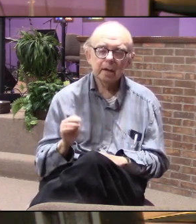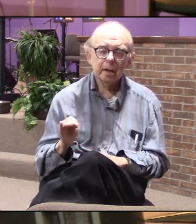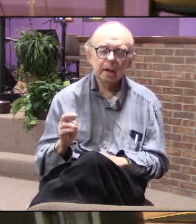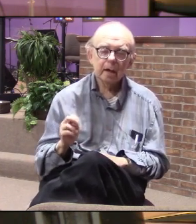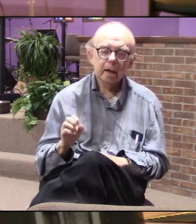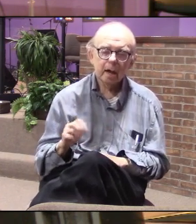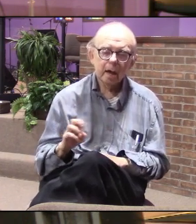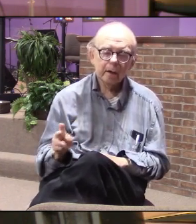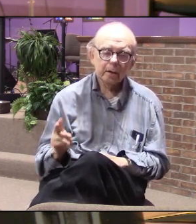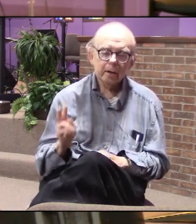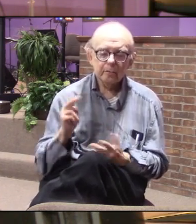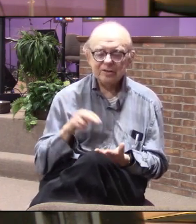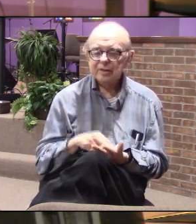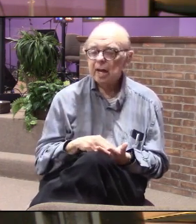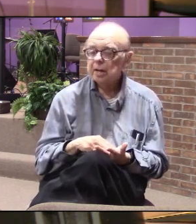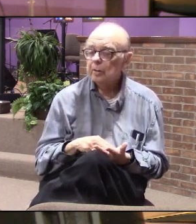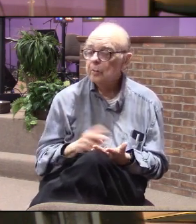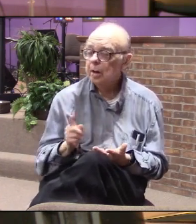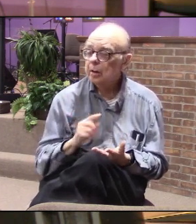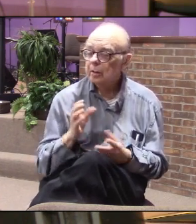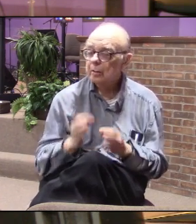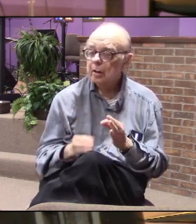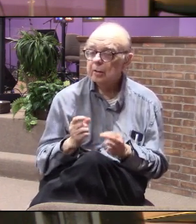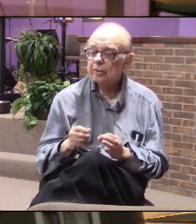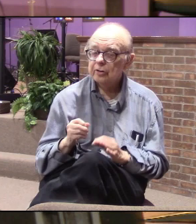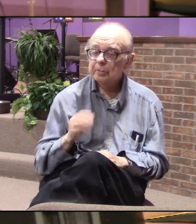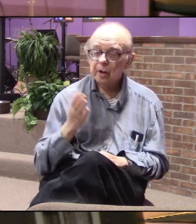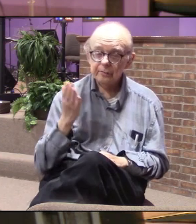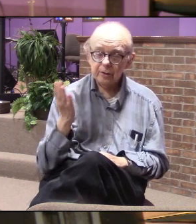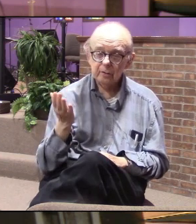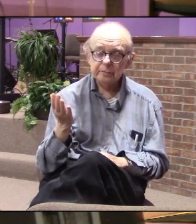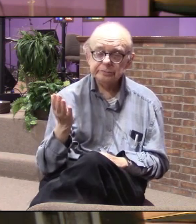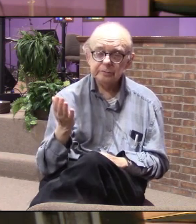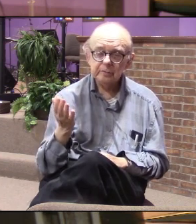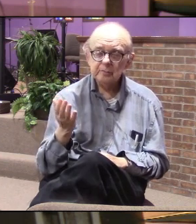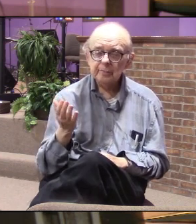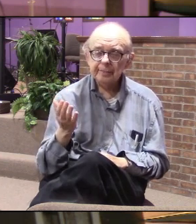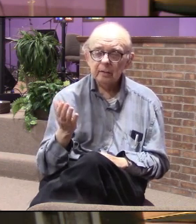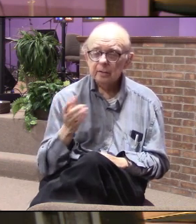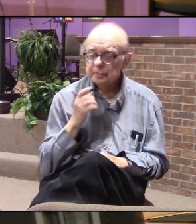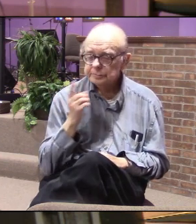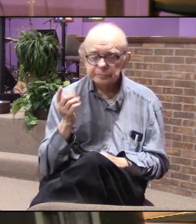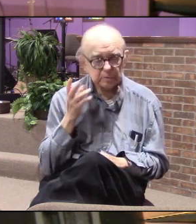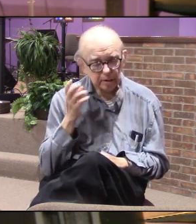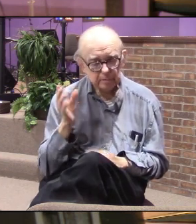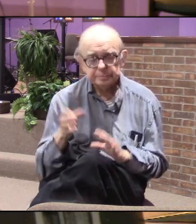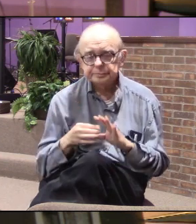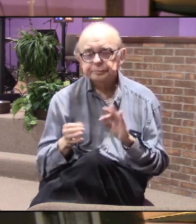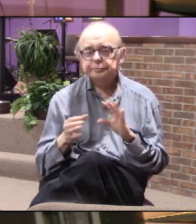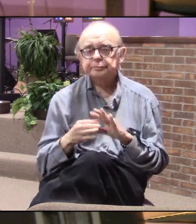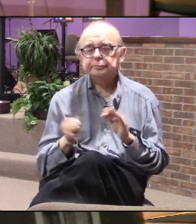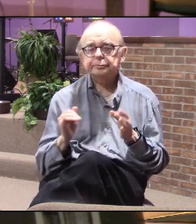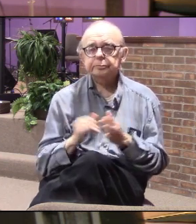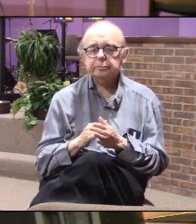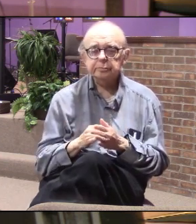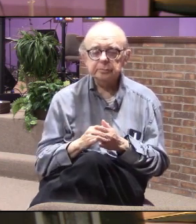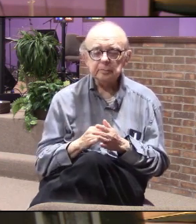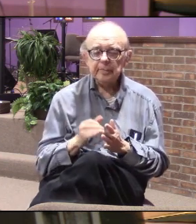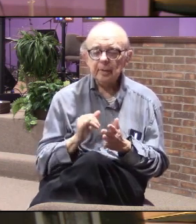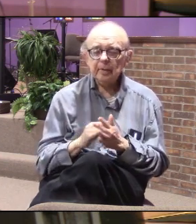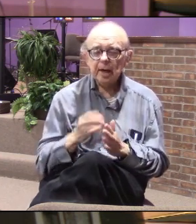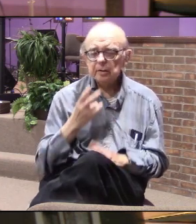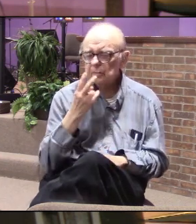will stand in judgment of you who are hearing the story that don't